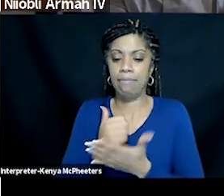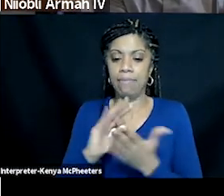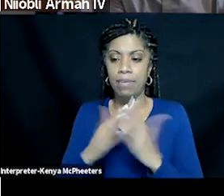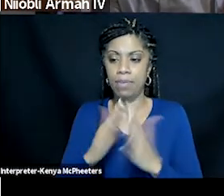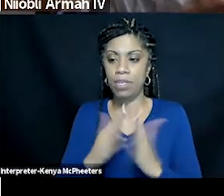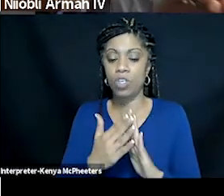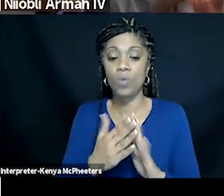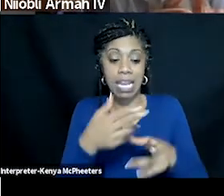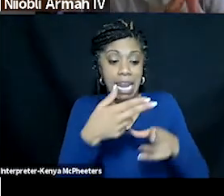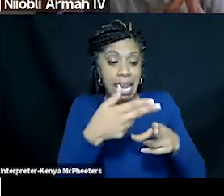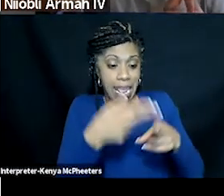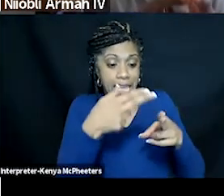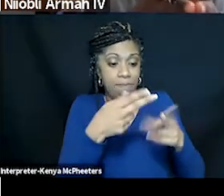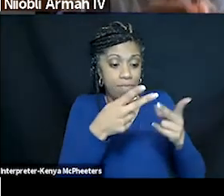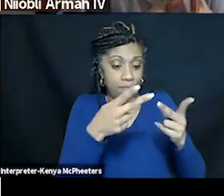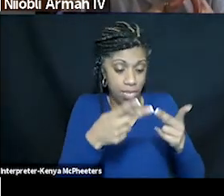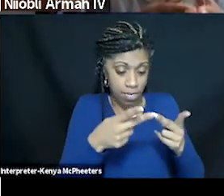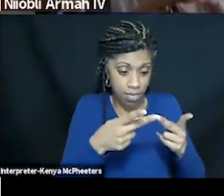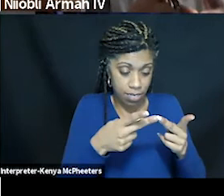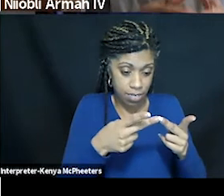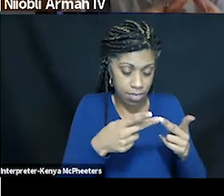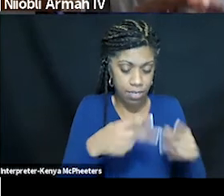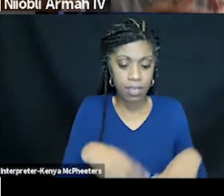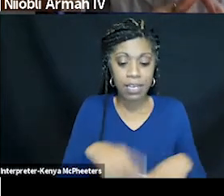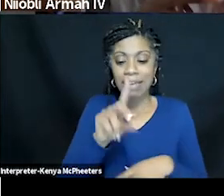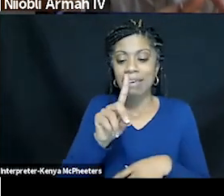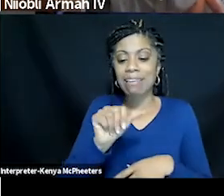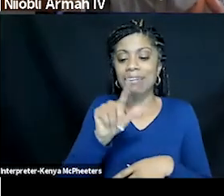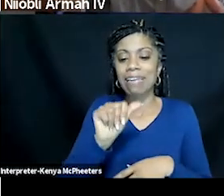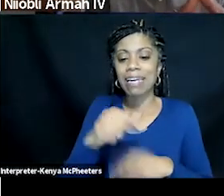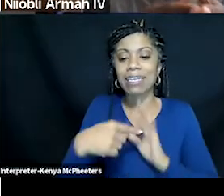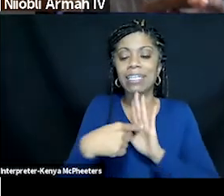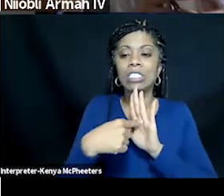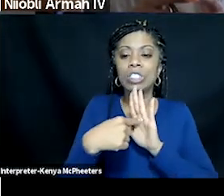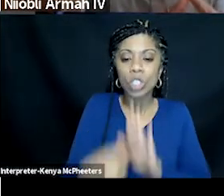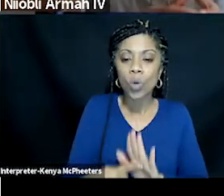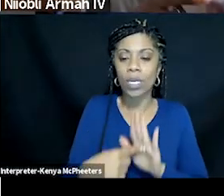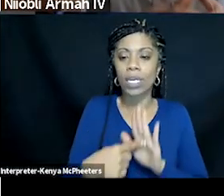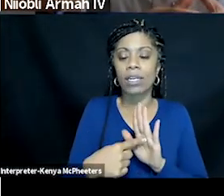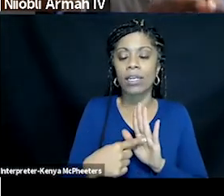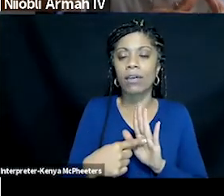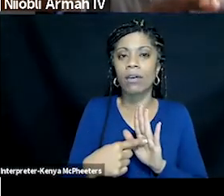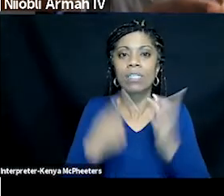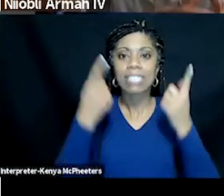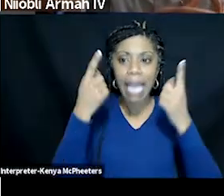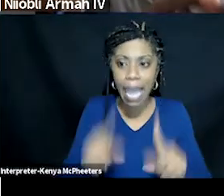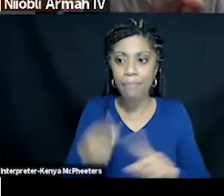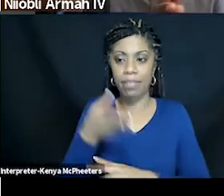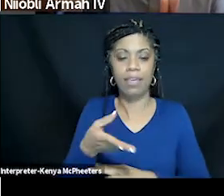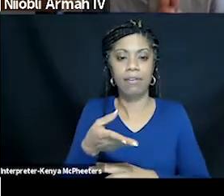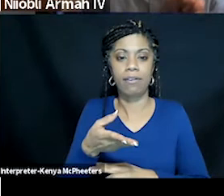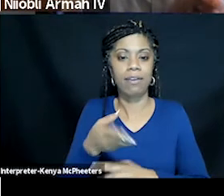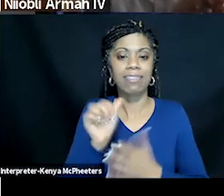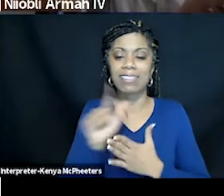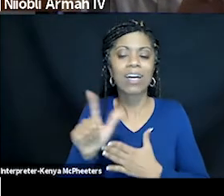the work is happening. Use the data to say, here are the circumstances in which people are living under, which is the circumstances in which people are living under